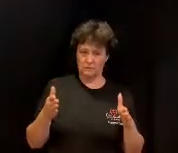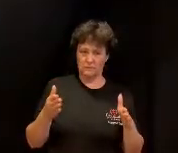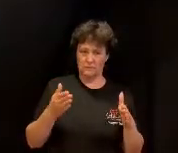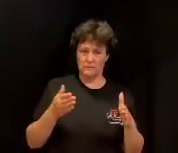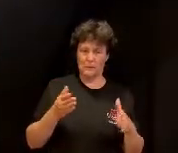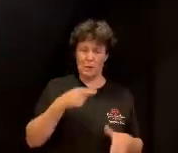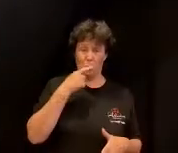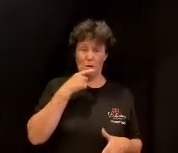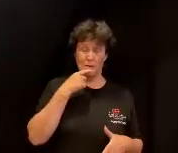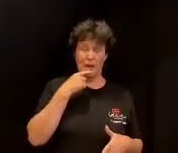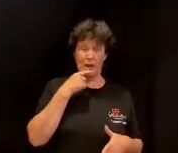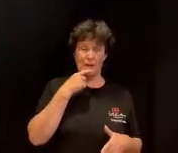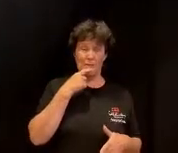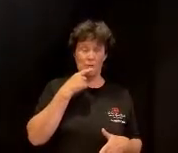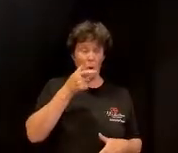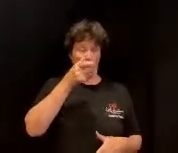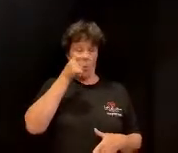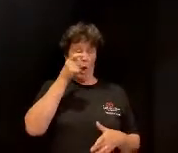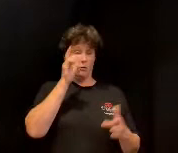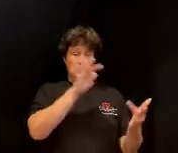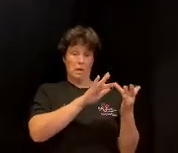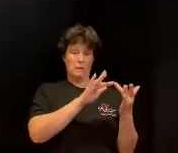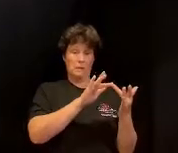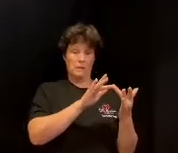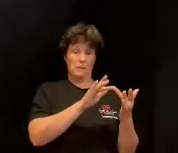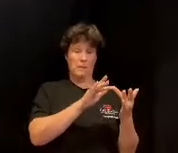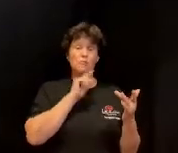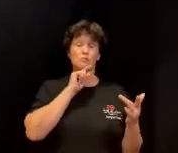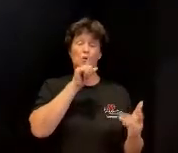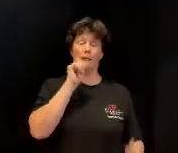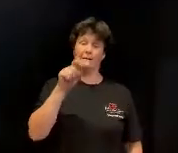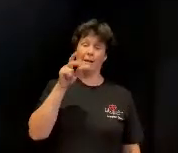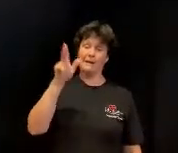sake of the people that's watching online because they really need to hear it.